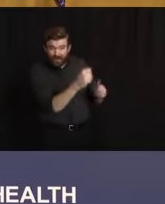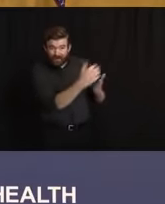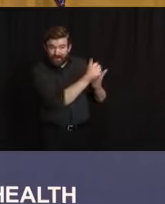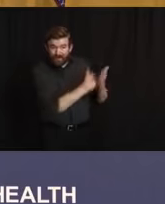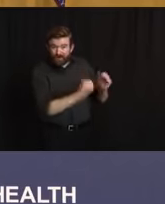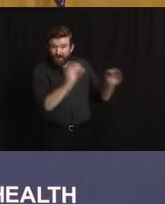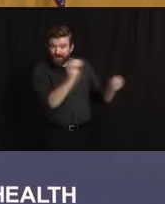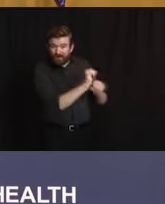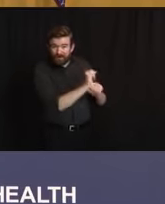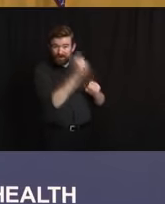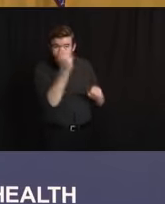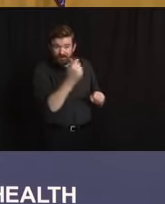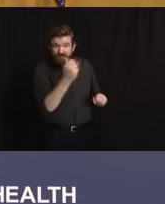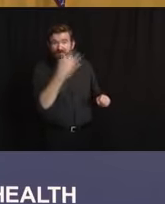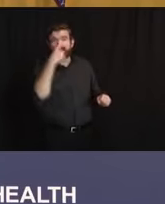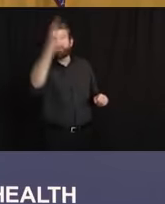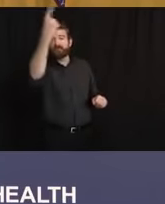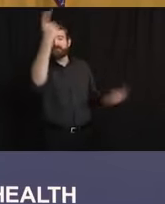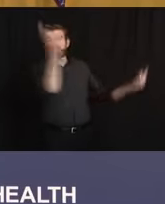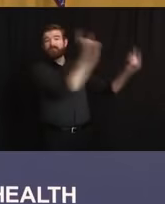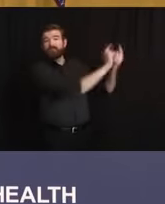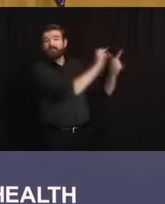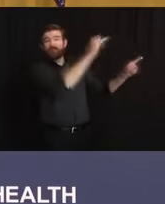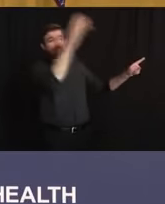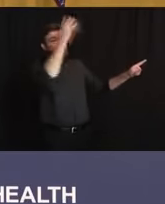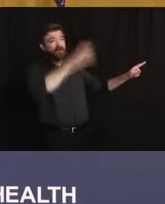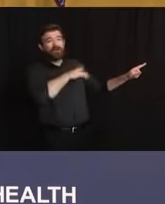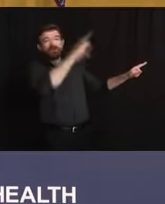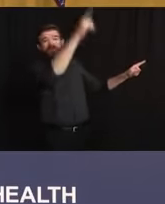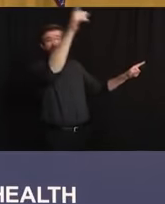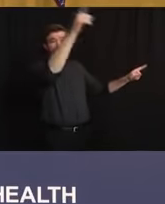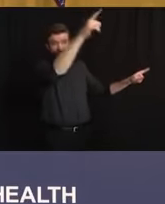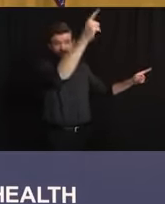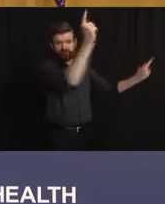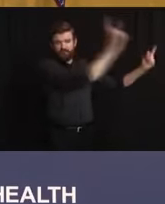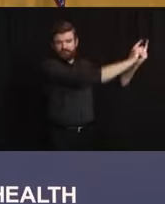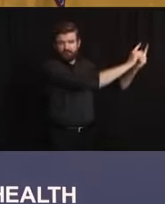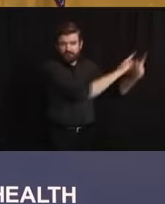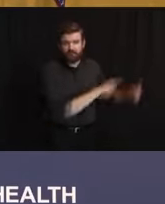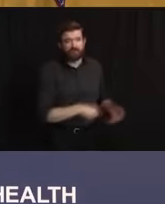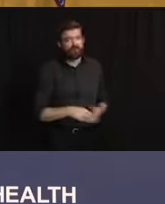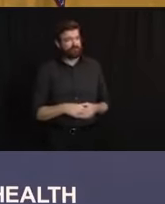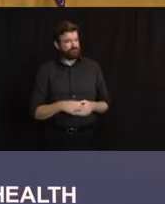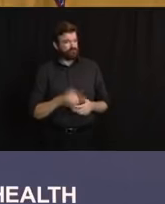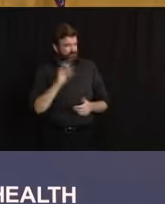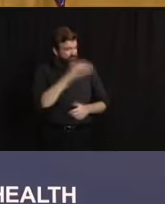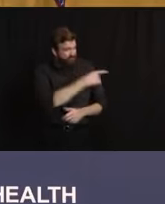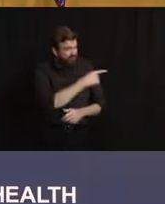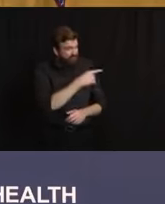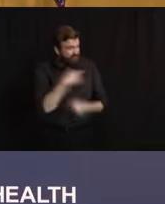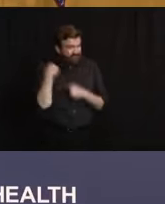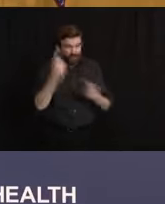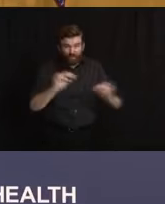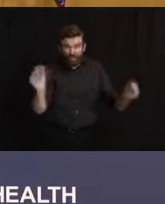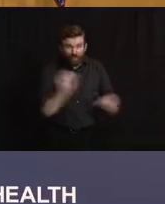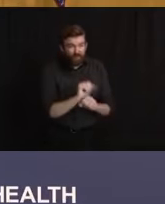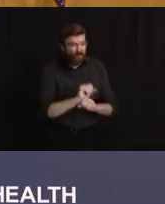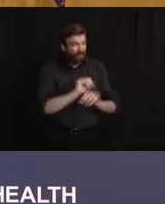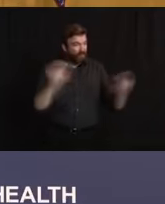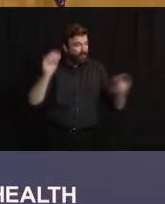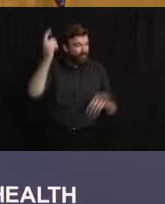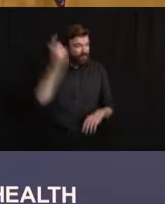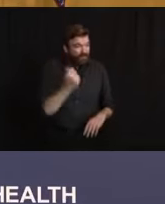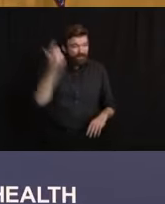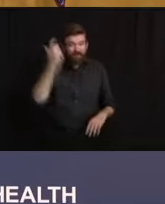very specific to the individual. So obviously I have enormous sympathy with someone who's unemployed and they're frustrated they can't get